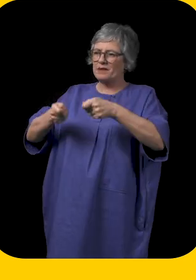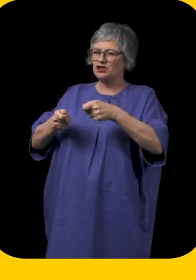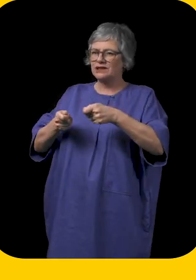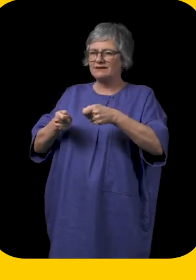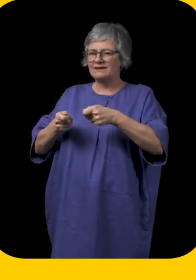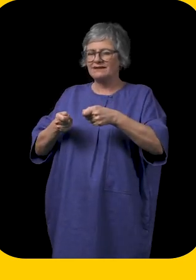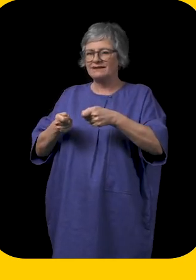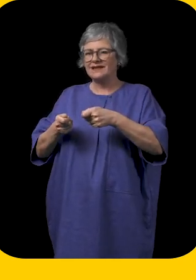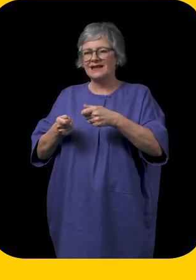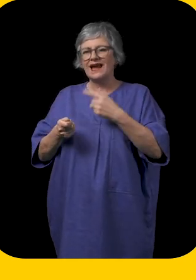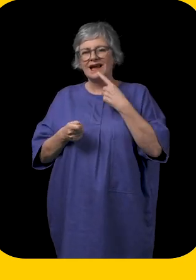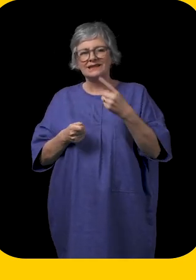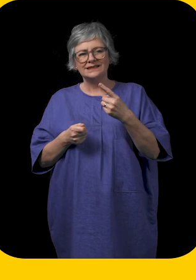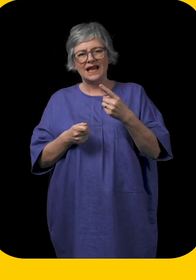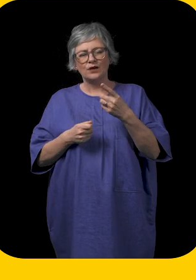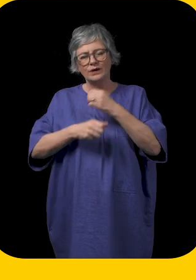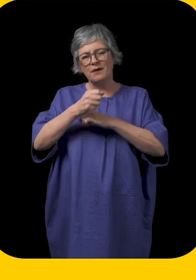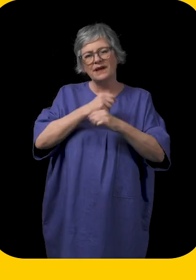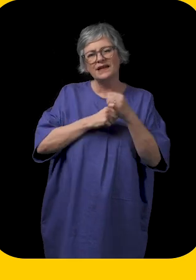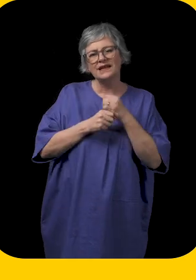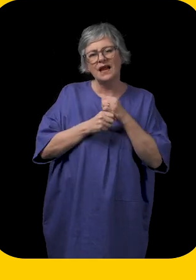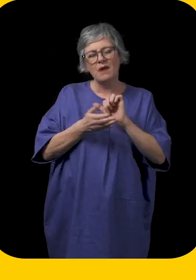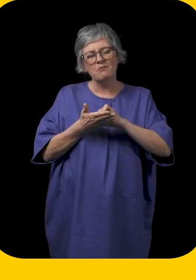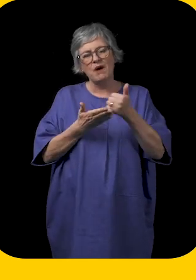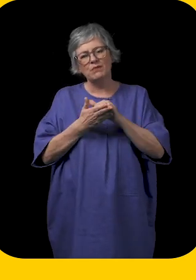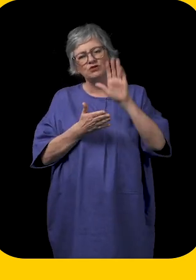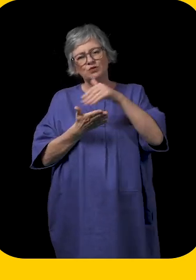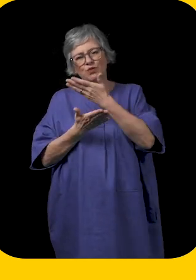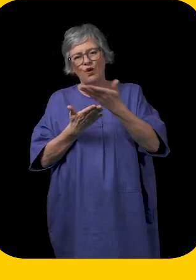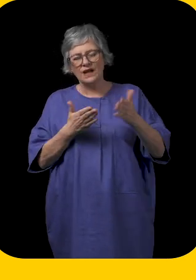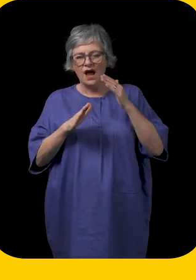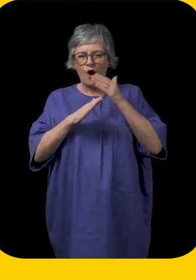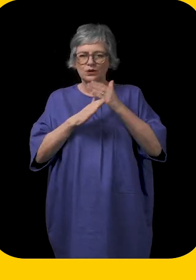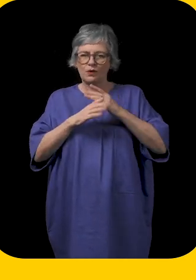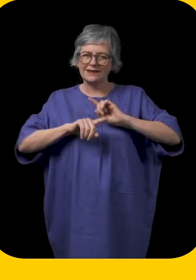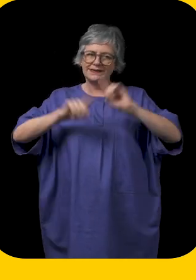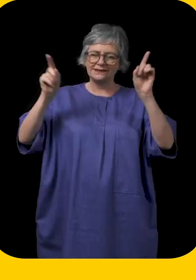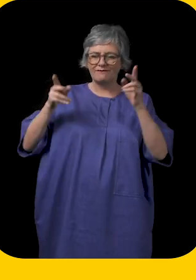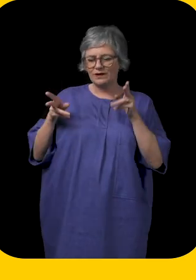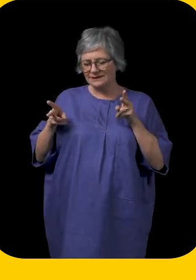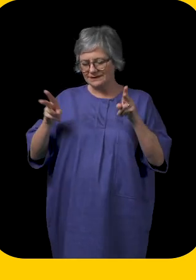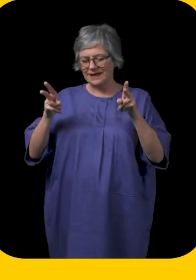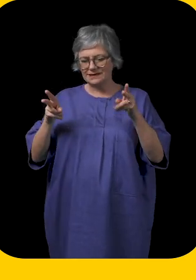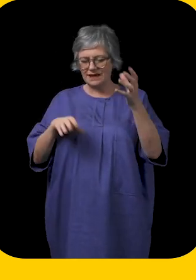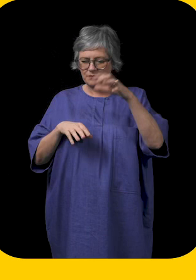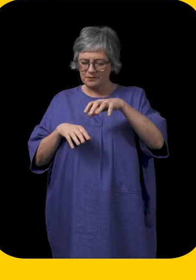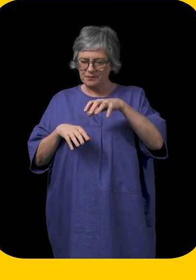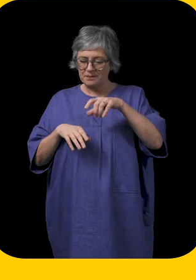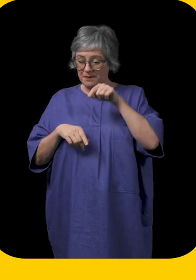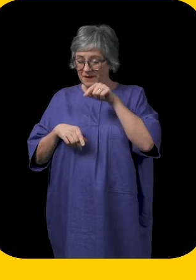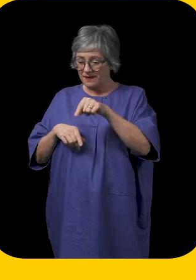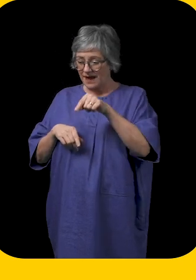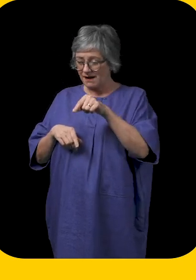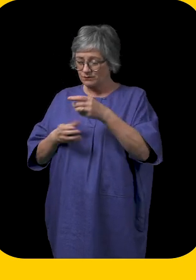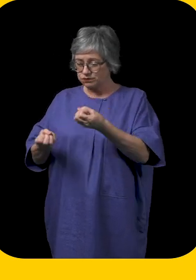think I needed that permission, I guess. And so I, you know, like I said, when I became a published poet,